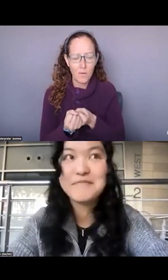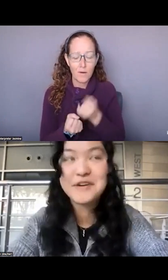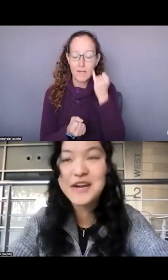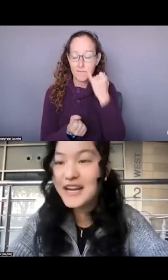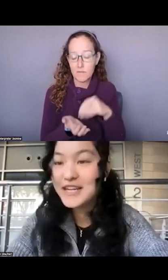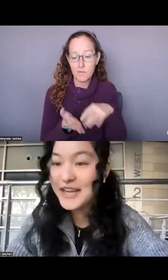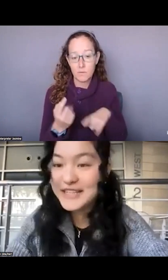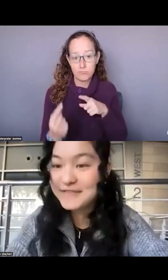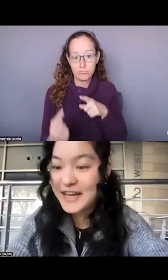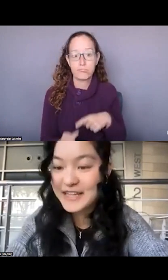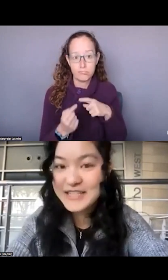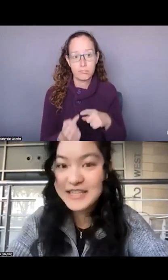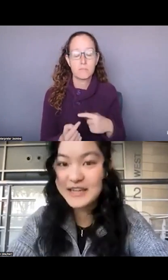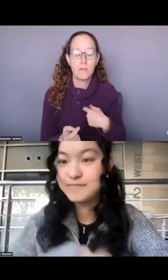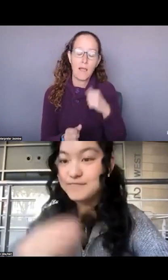I remember trying to